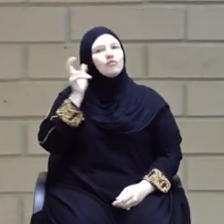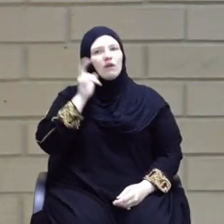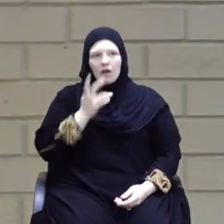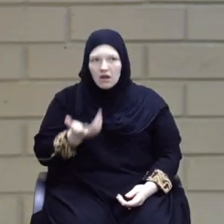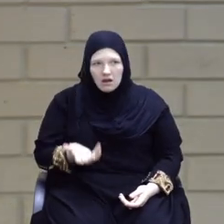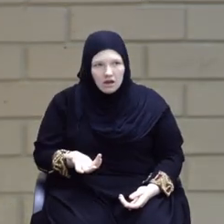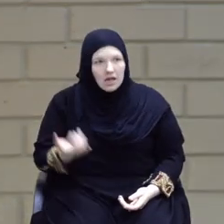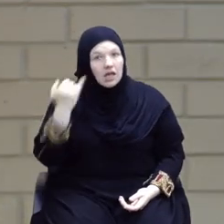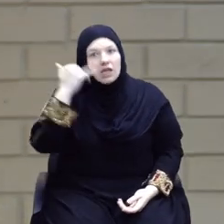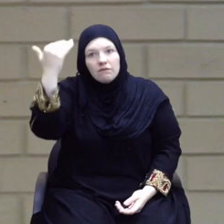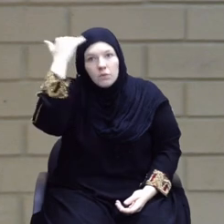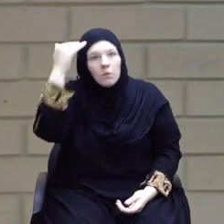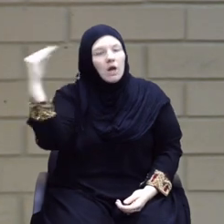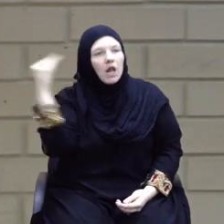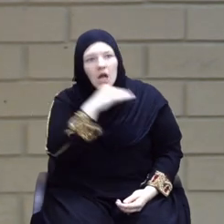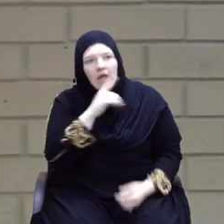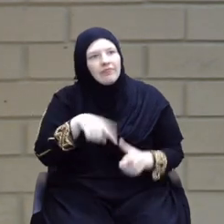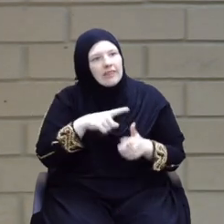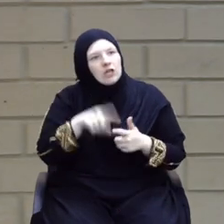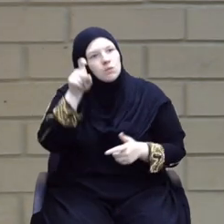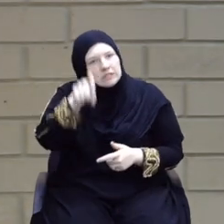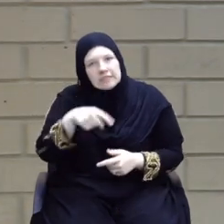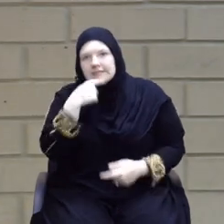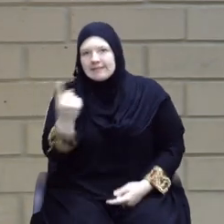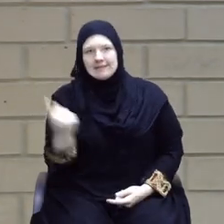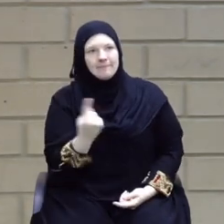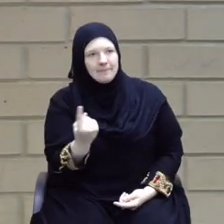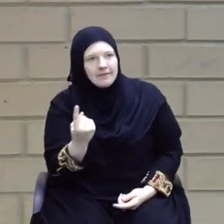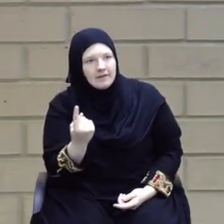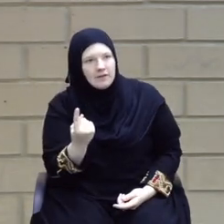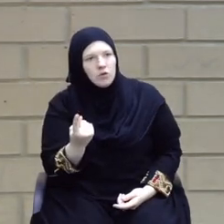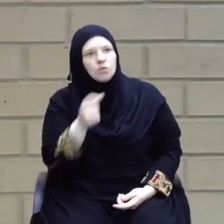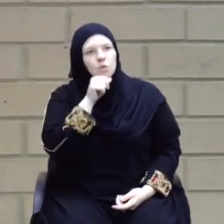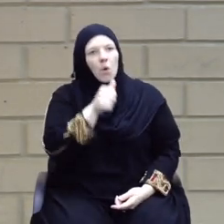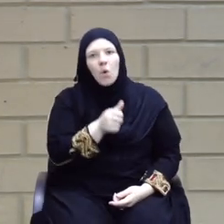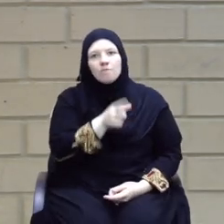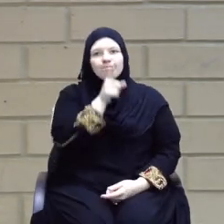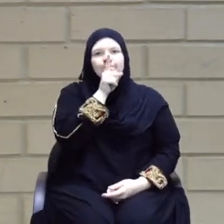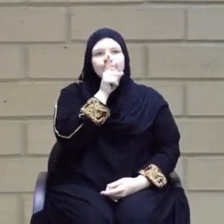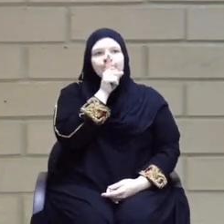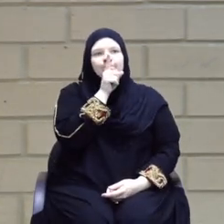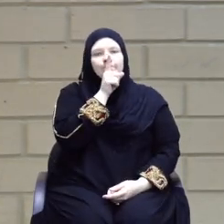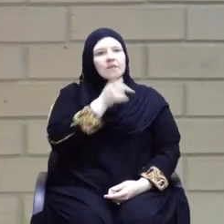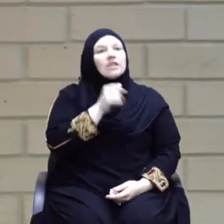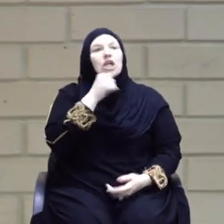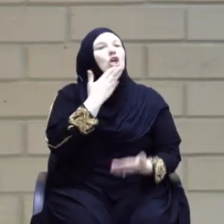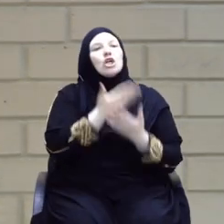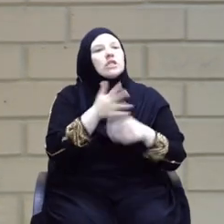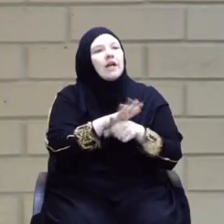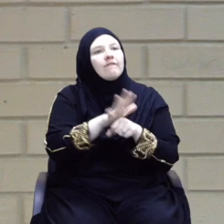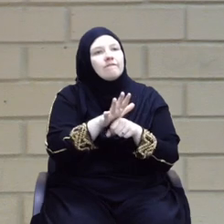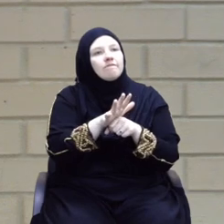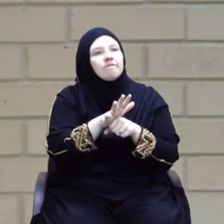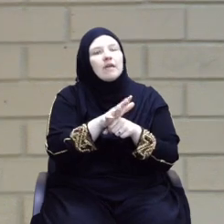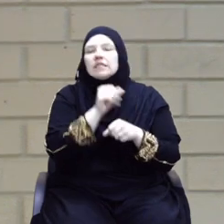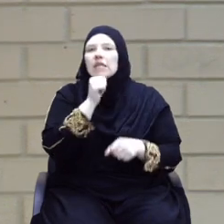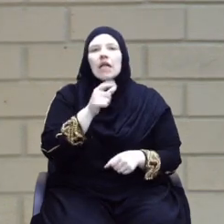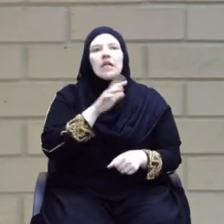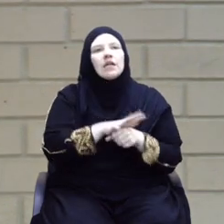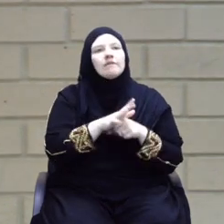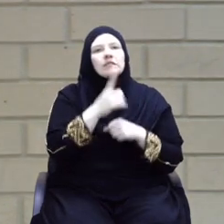and this mischief. So it's not good enough, it's not enough to say that we're